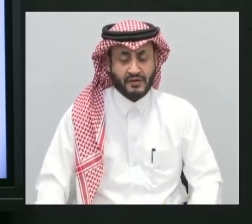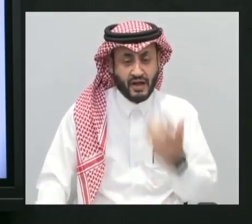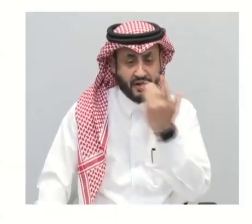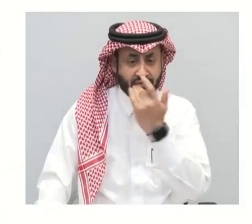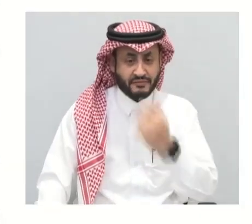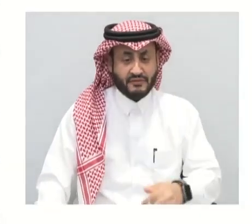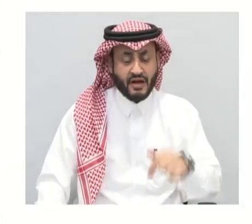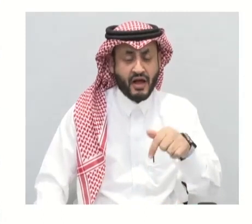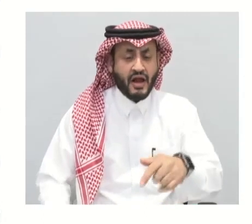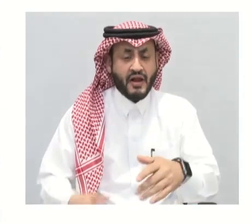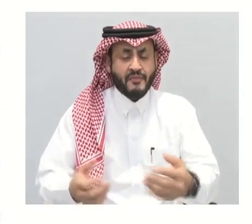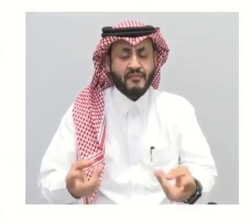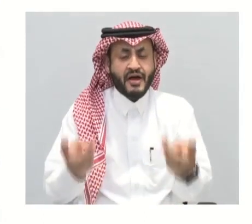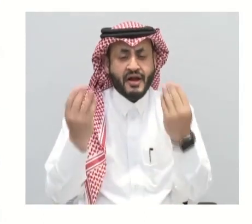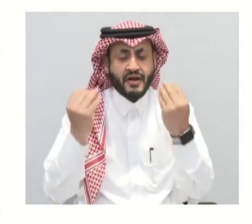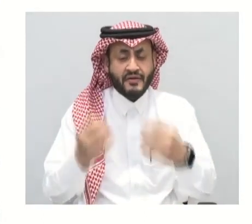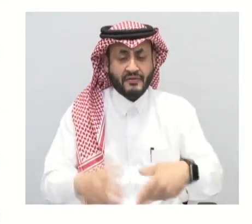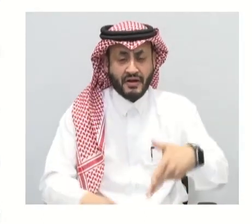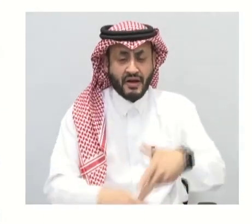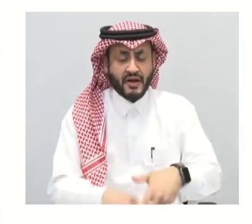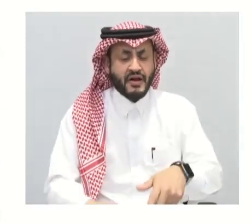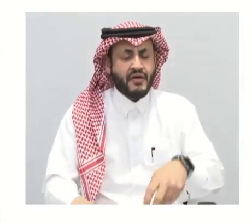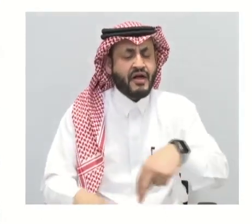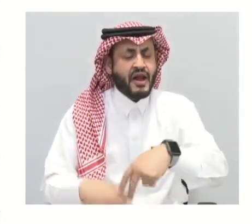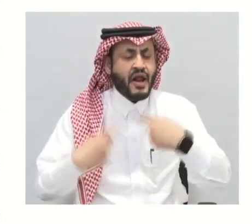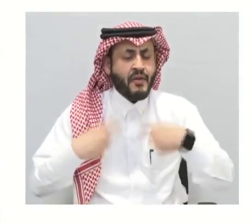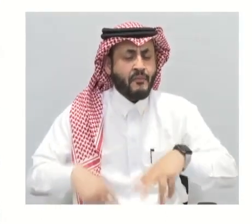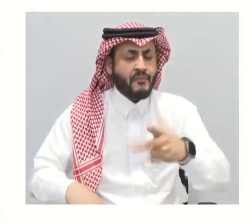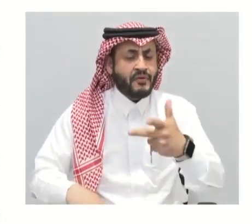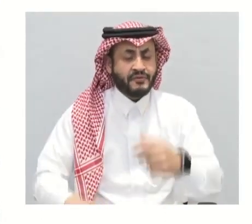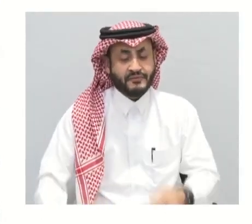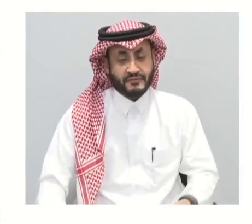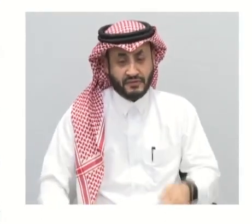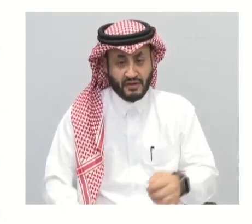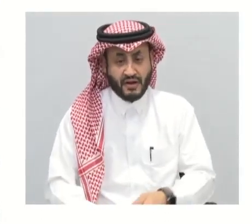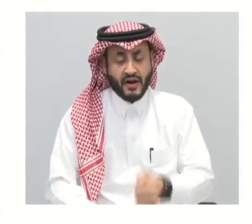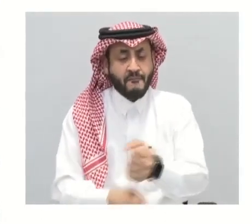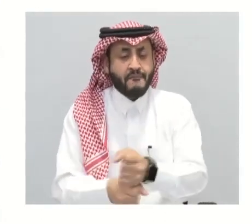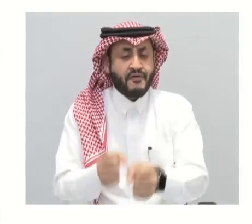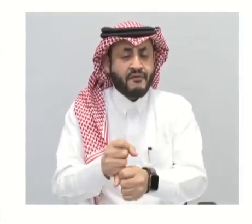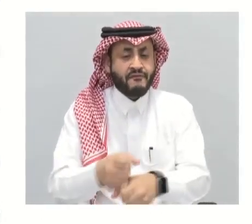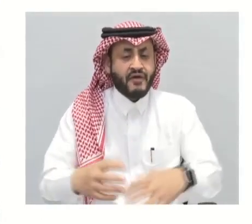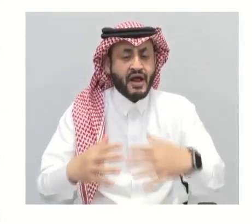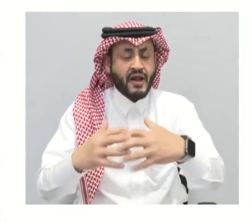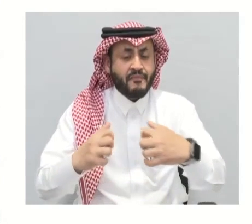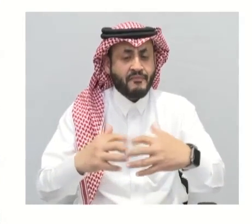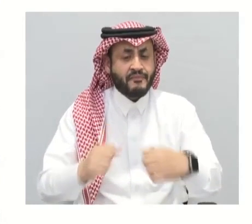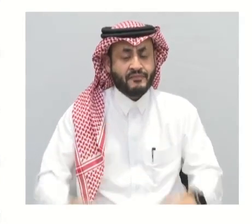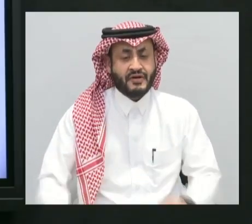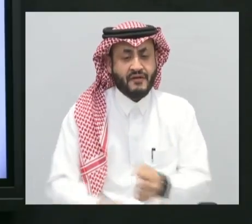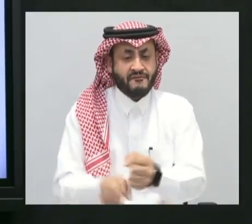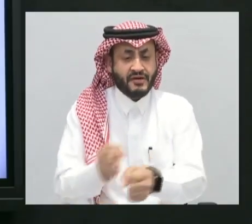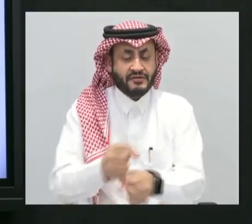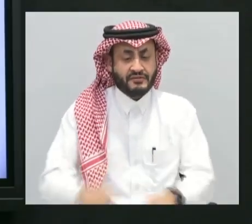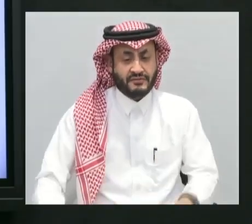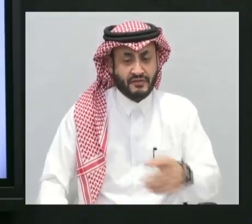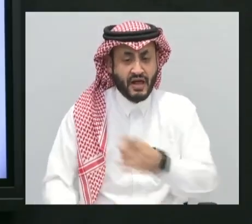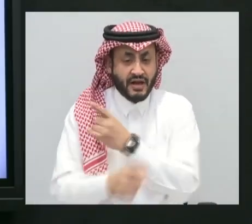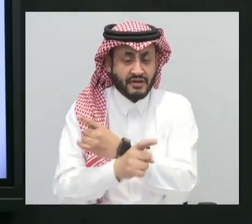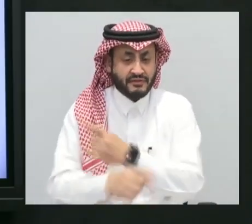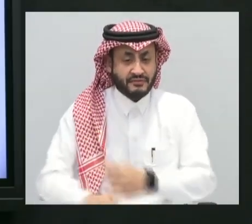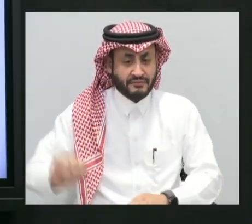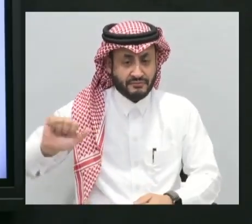today we will cover unit What Are You Going to Wear There? Form, Meaning, and Function. This lesson will be presented by